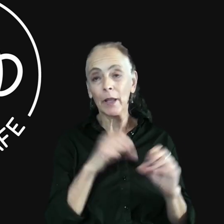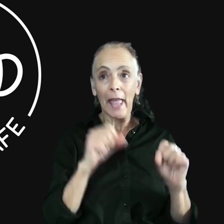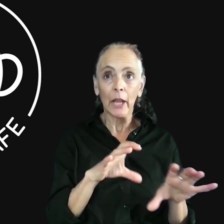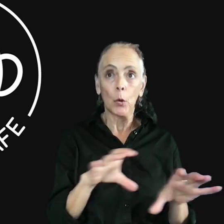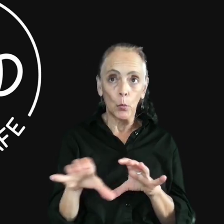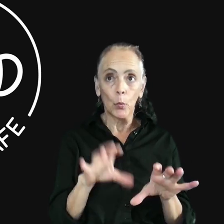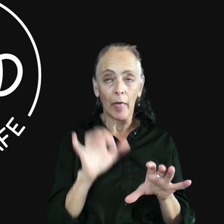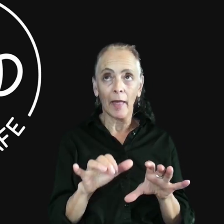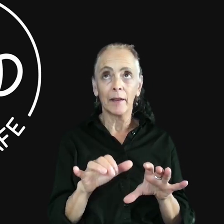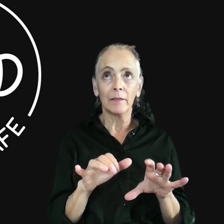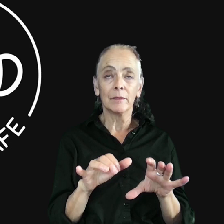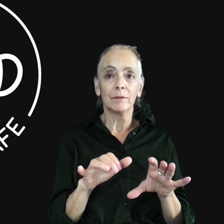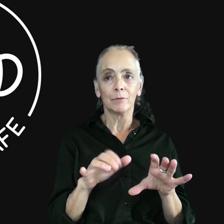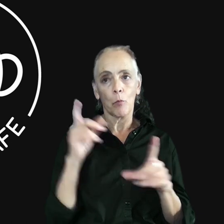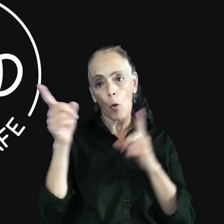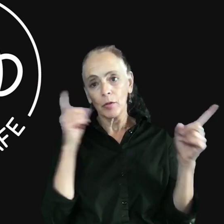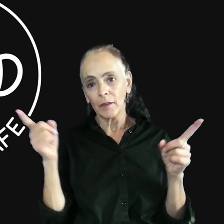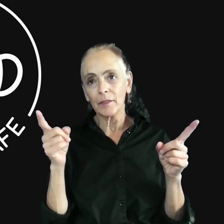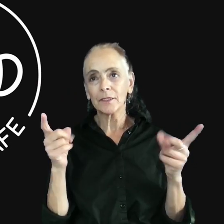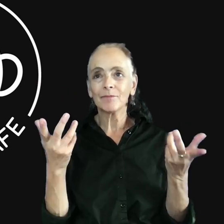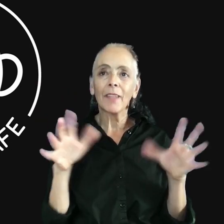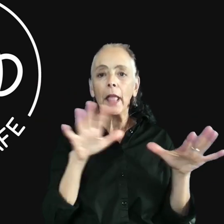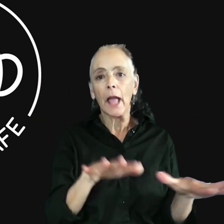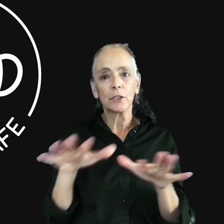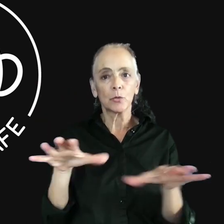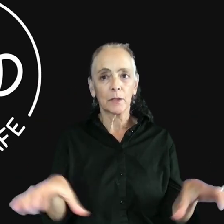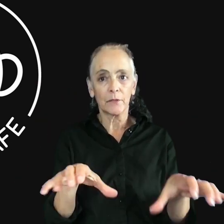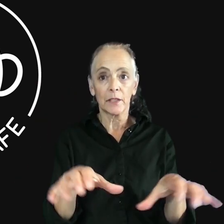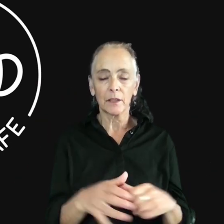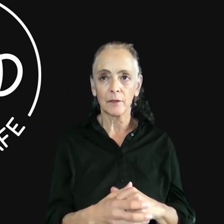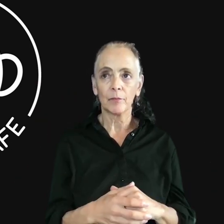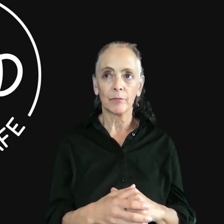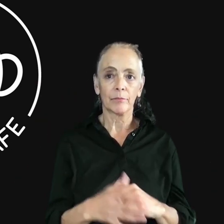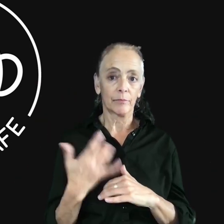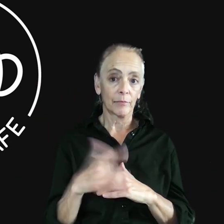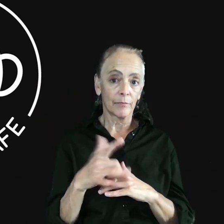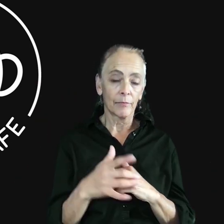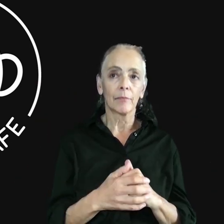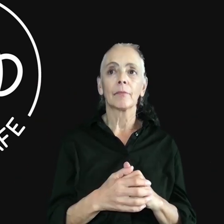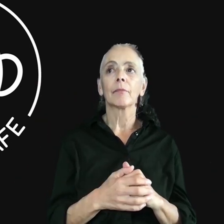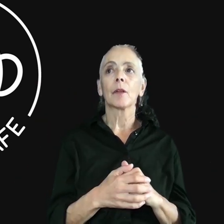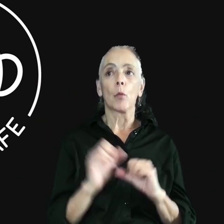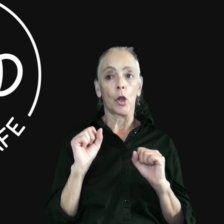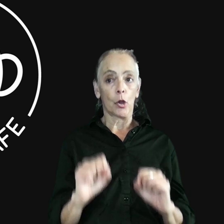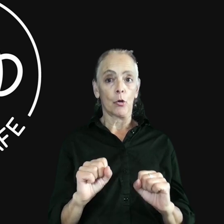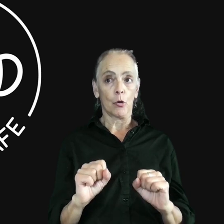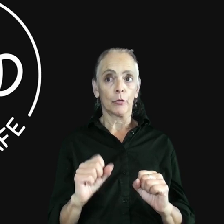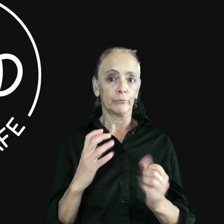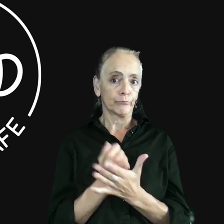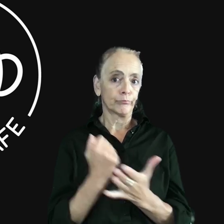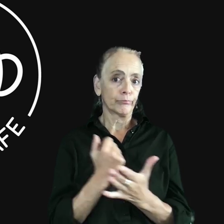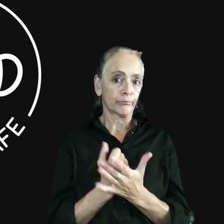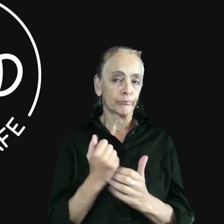that's kind of a casual activity that is available now and that yeah we could probably leverage